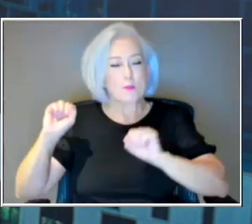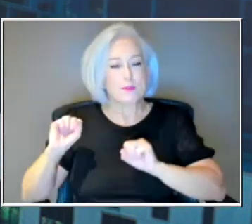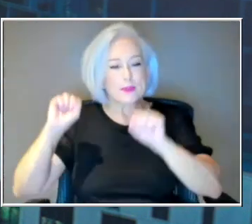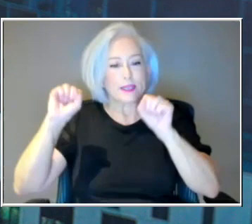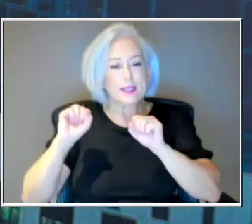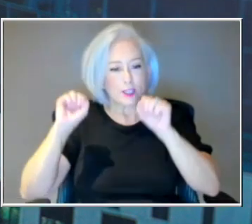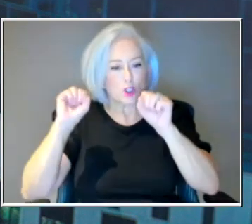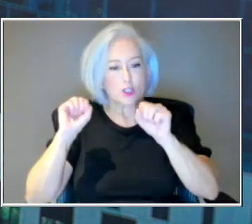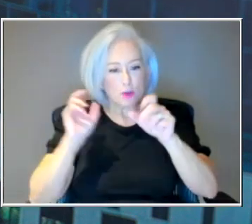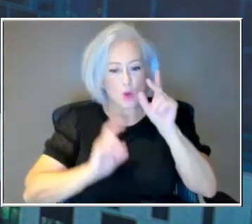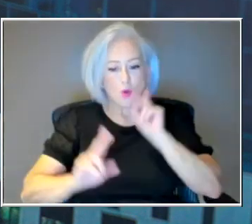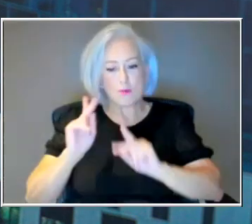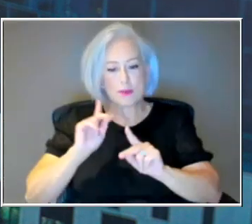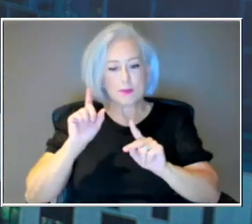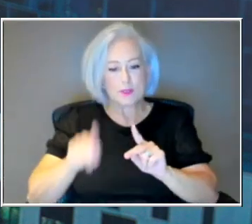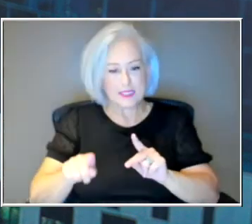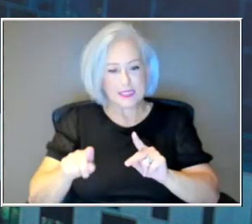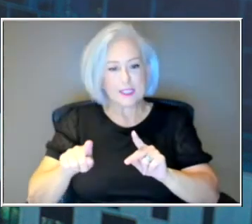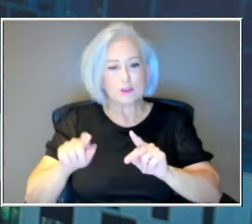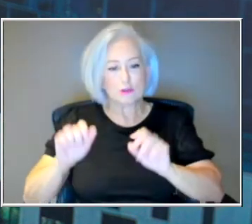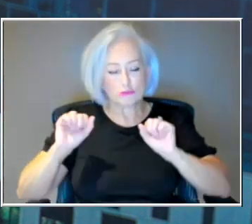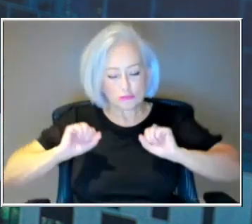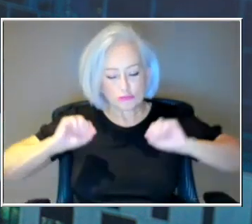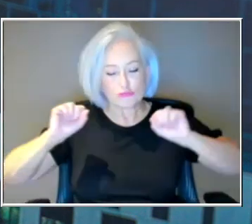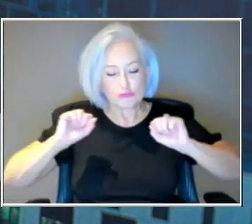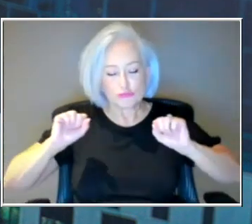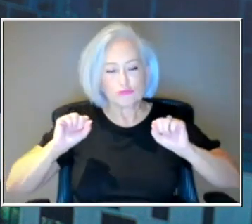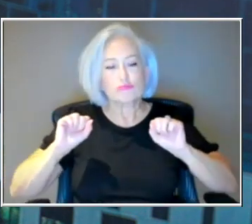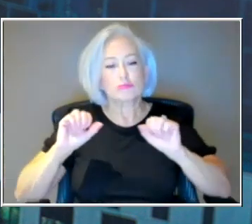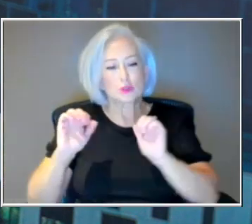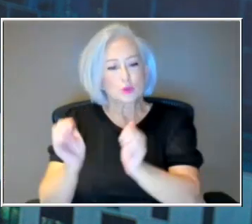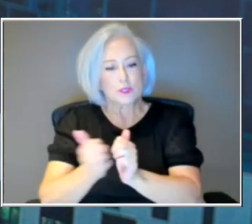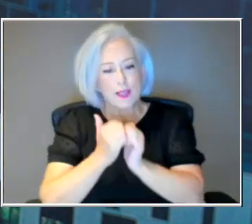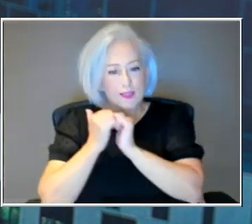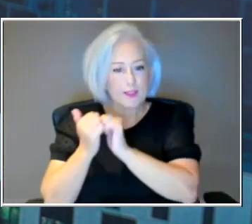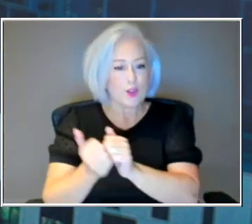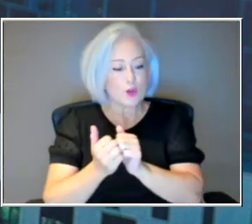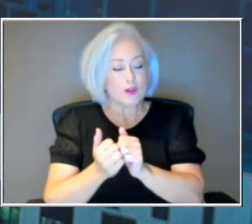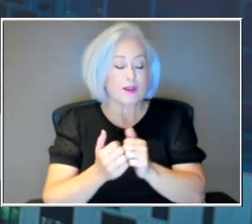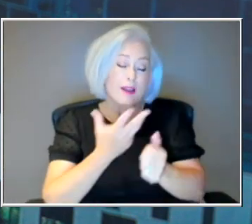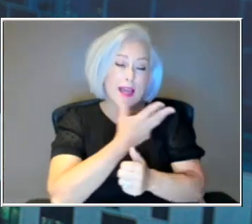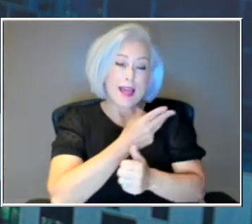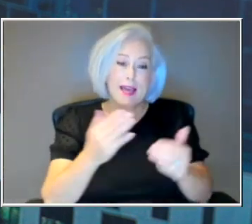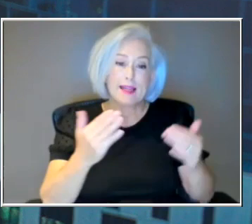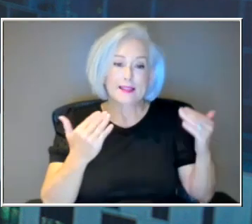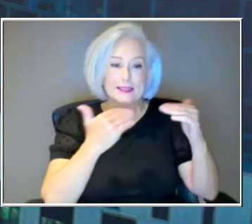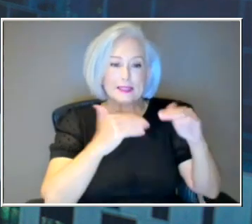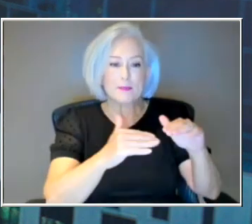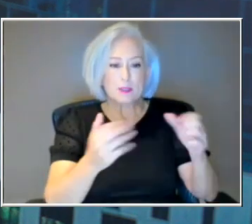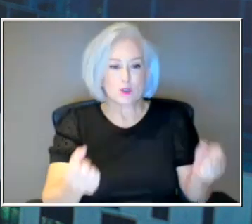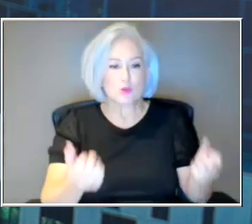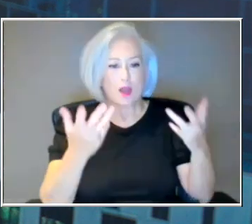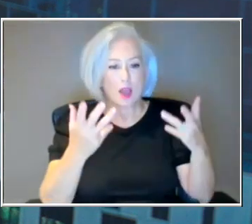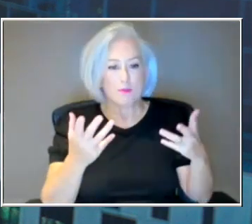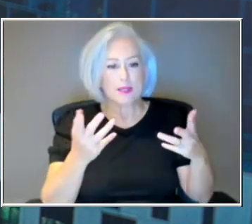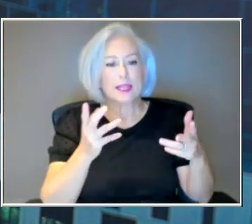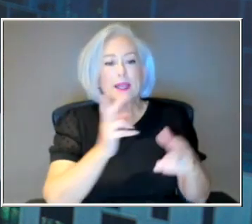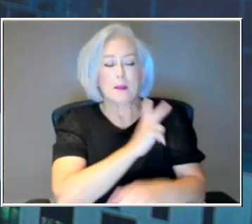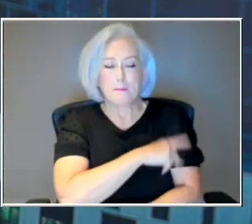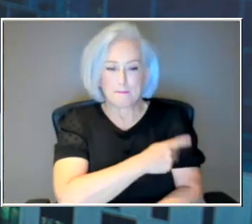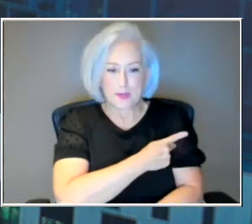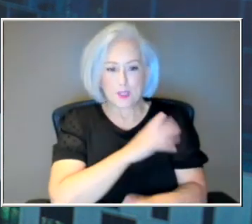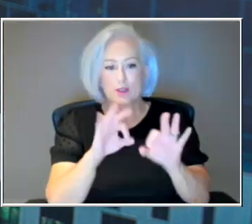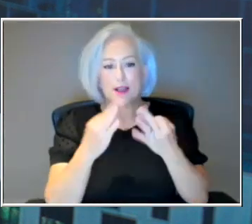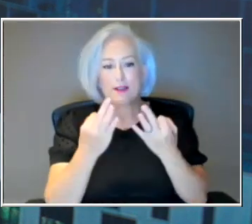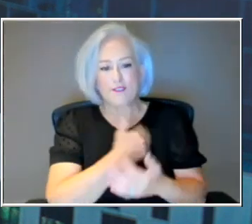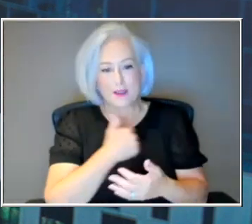side by side as they recover. And then also we had restrictions with regard to how many patient family members could visit. I think that was the biggest